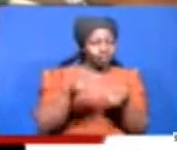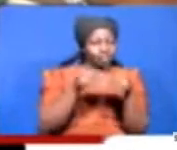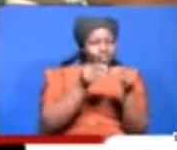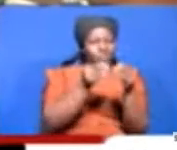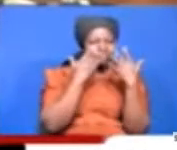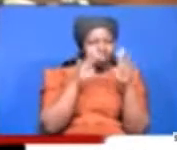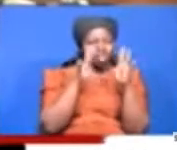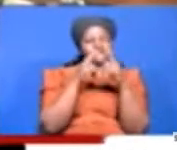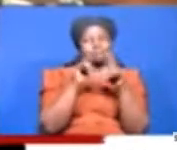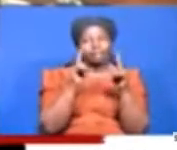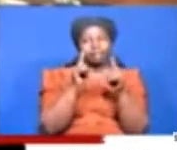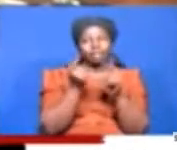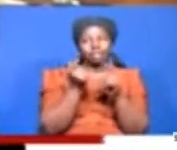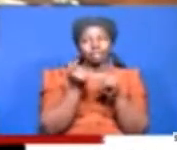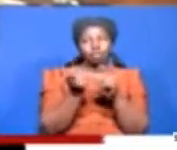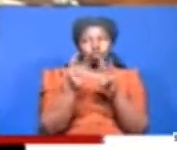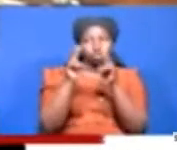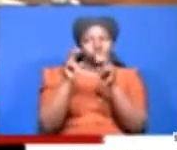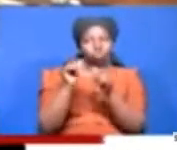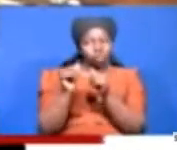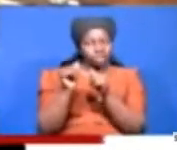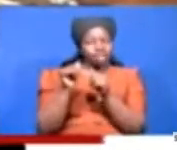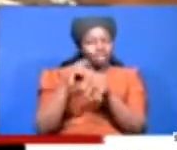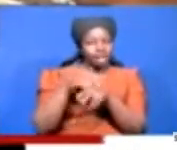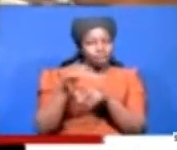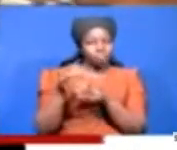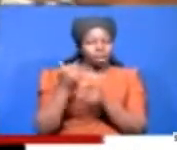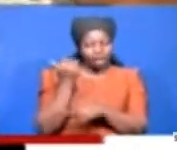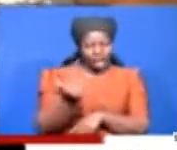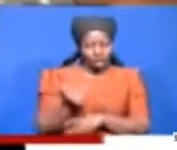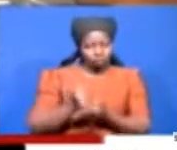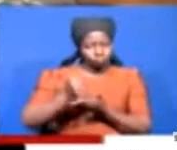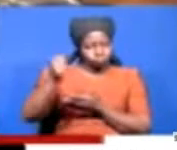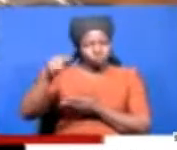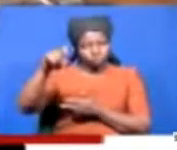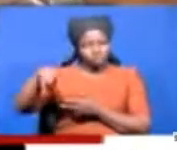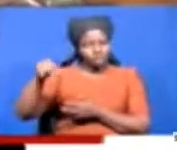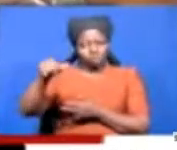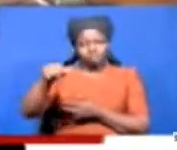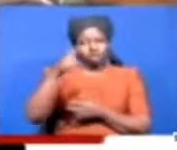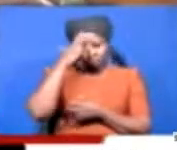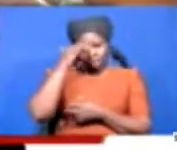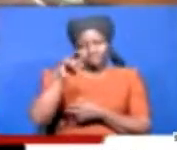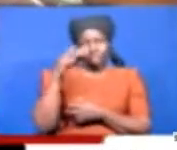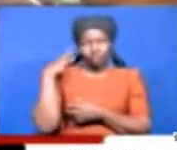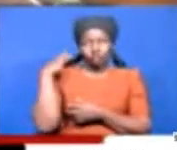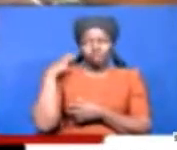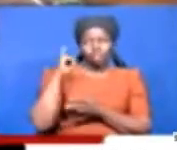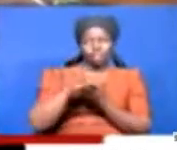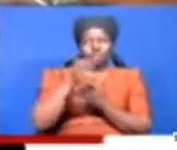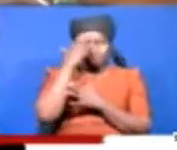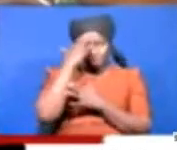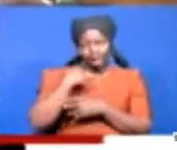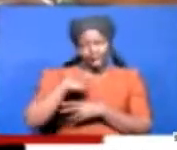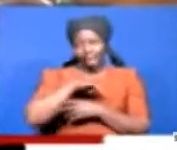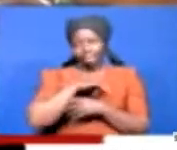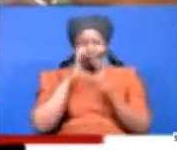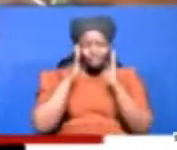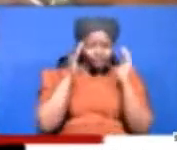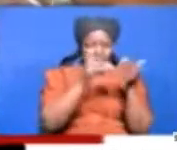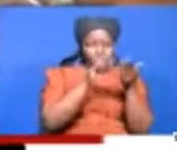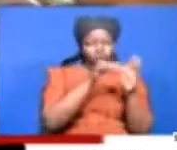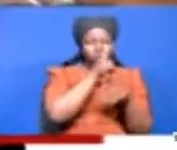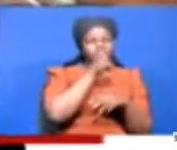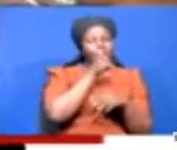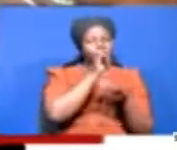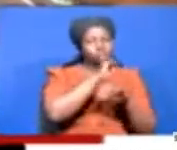when you take your child there, then you have to pay for it because it is voluntary. That's why you don't see us making too much noise. Our job is to ensure that every child goes to school.